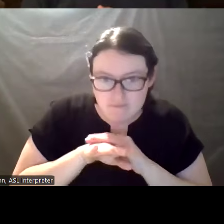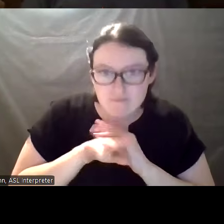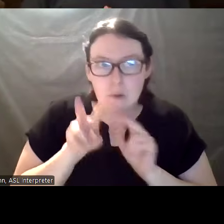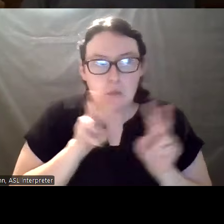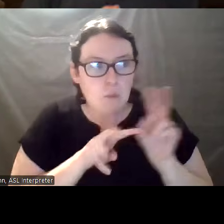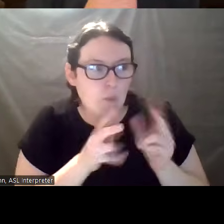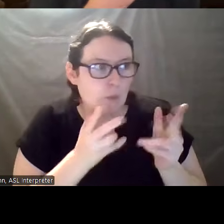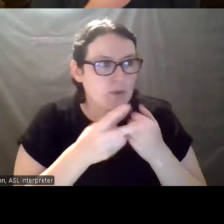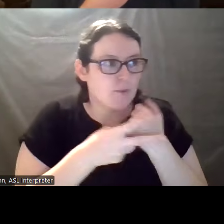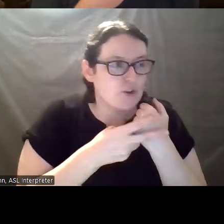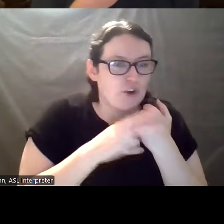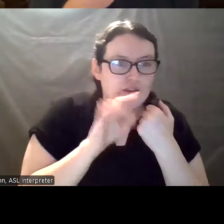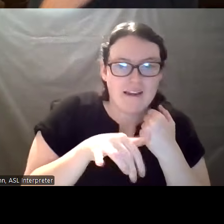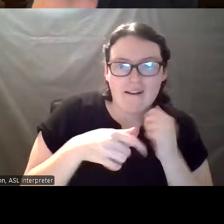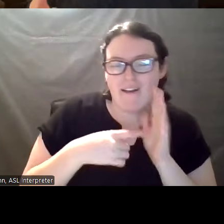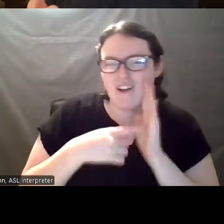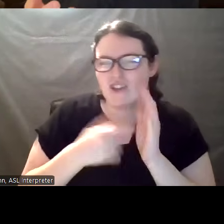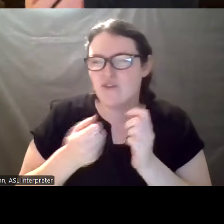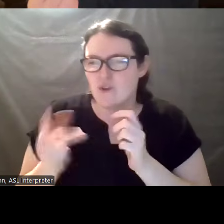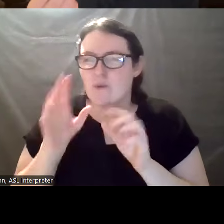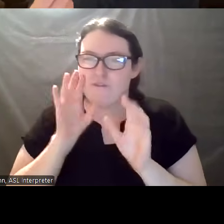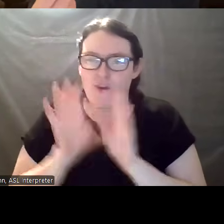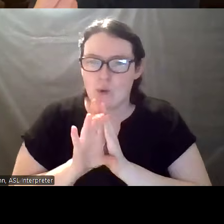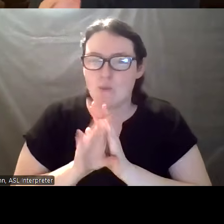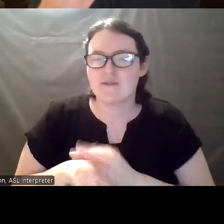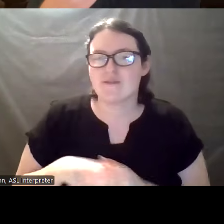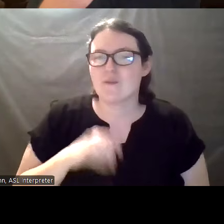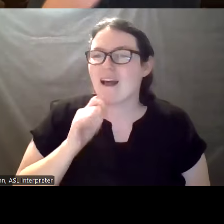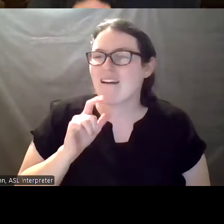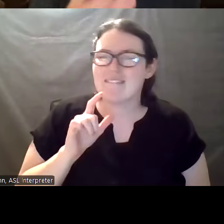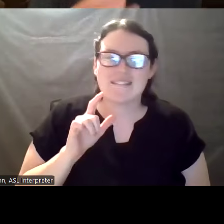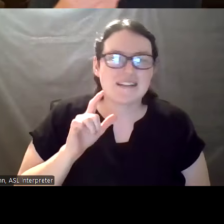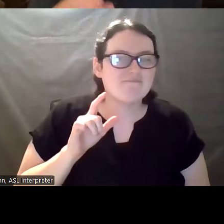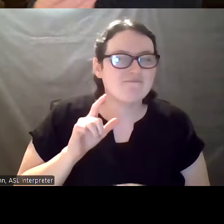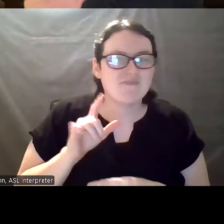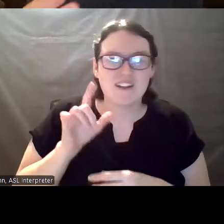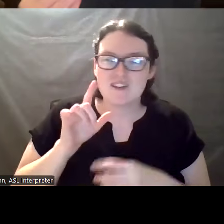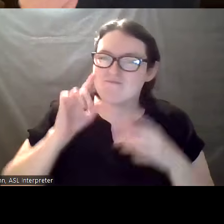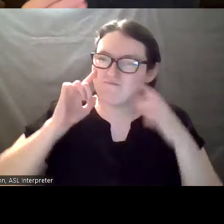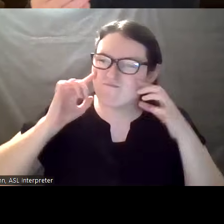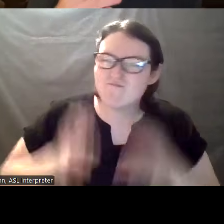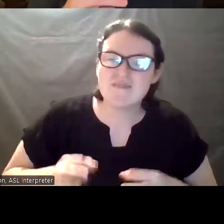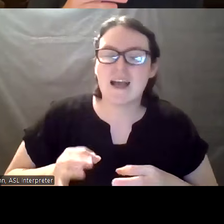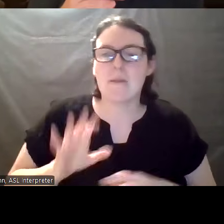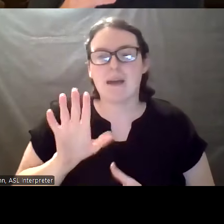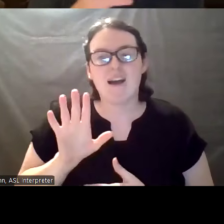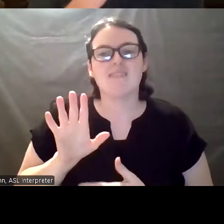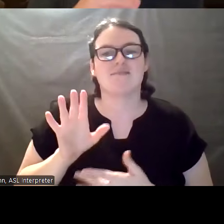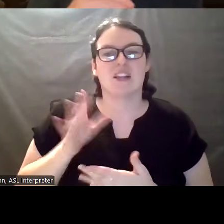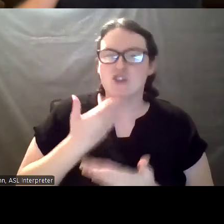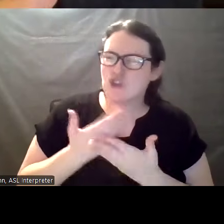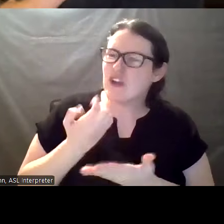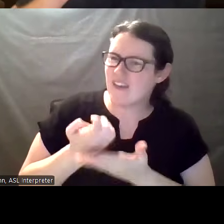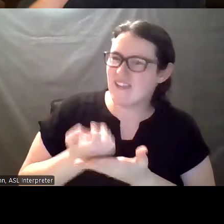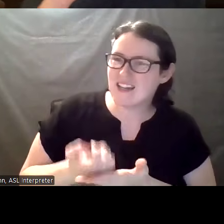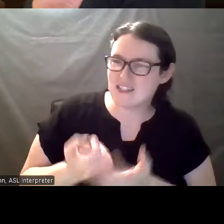it. And I've shown you a few photos there. It's not absolutely certain that it was a brewery, but the kind of things that were found in it make good sense for a brewery.